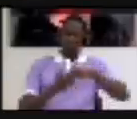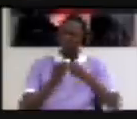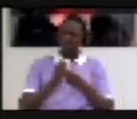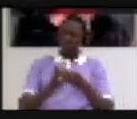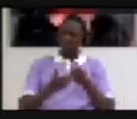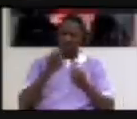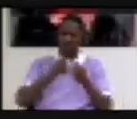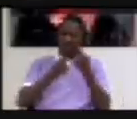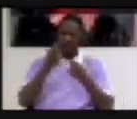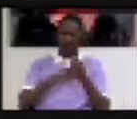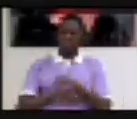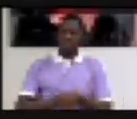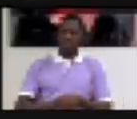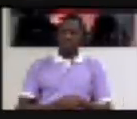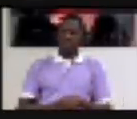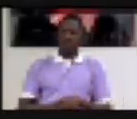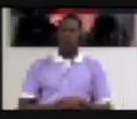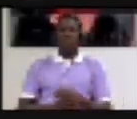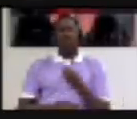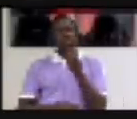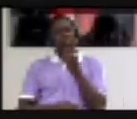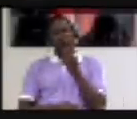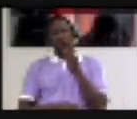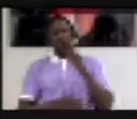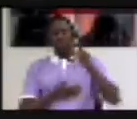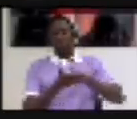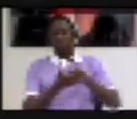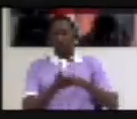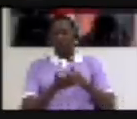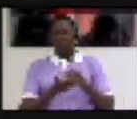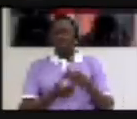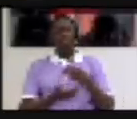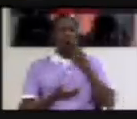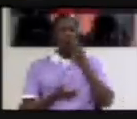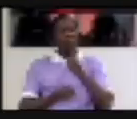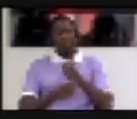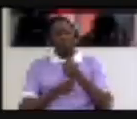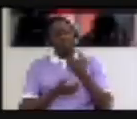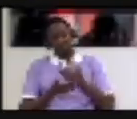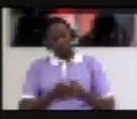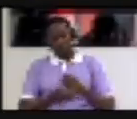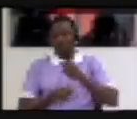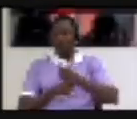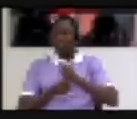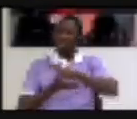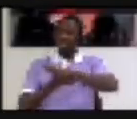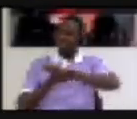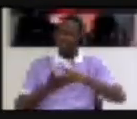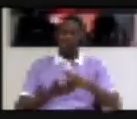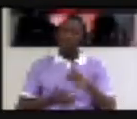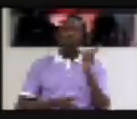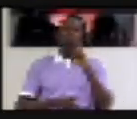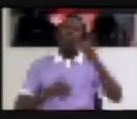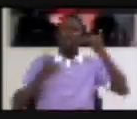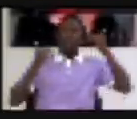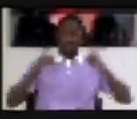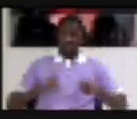just clarify to the Commission from when, what period did you serve at Crab Island School?